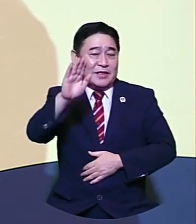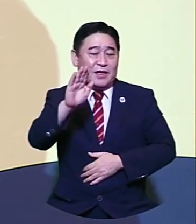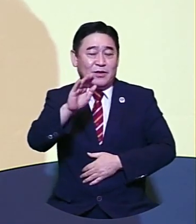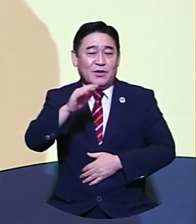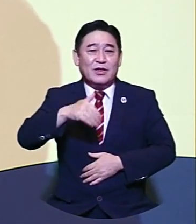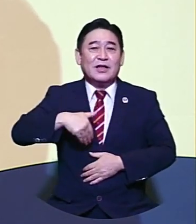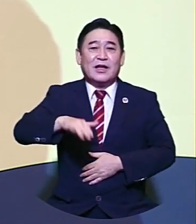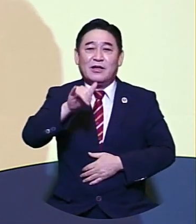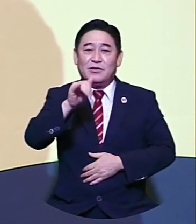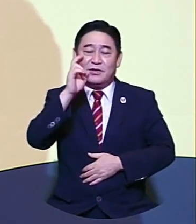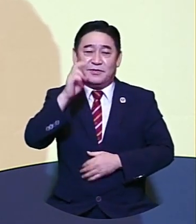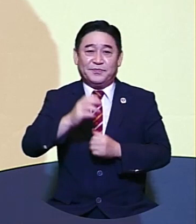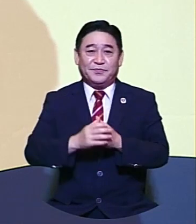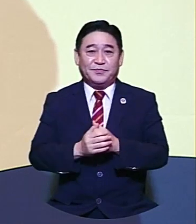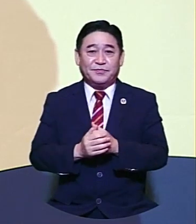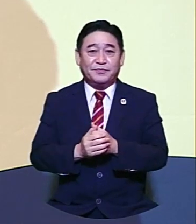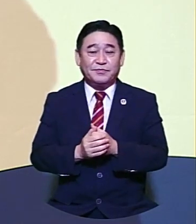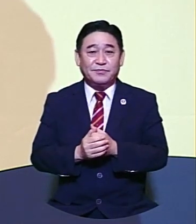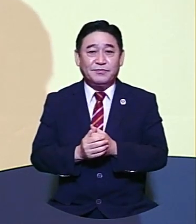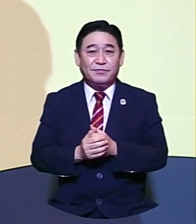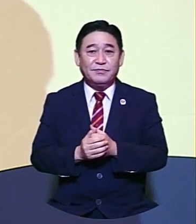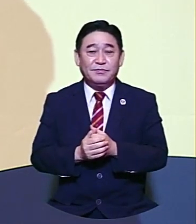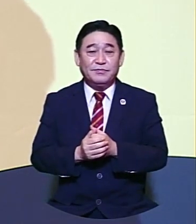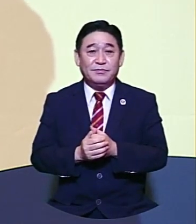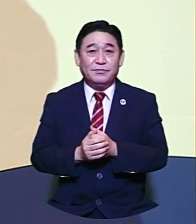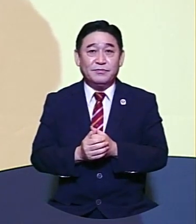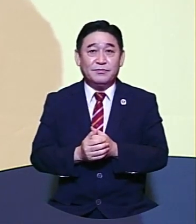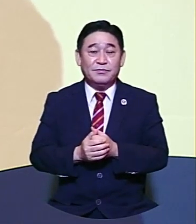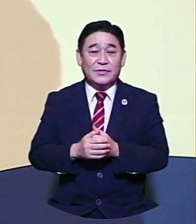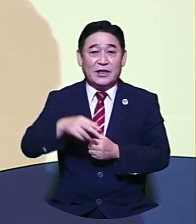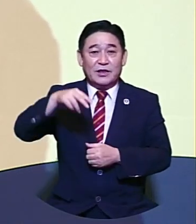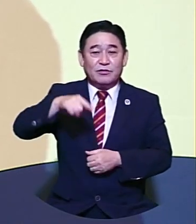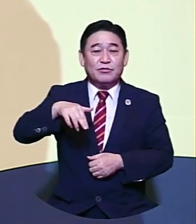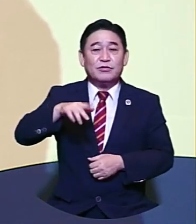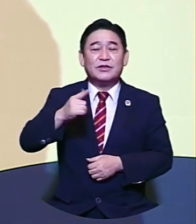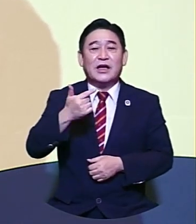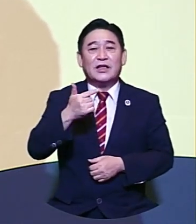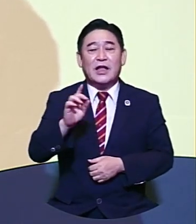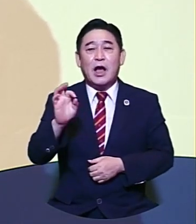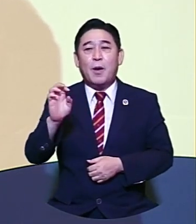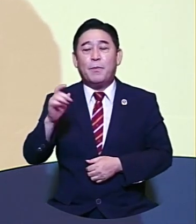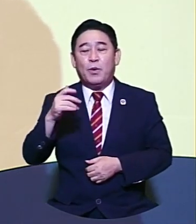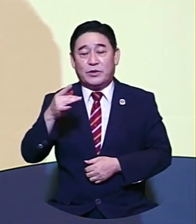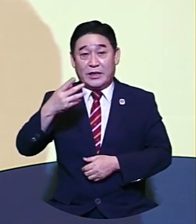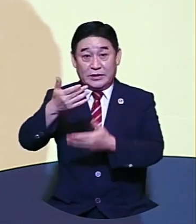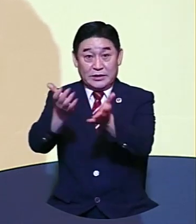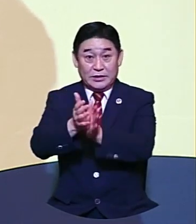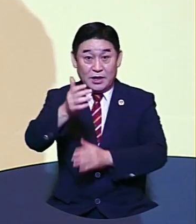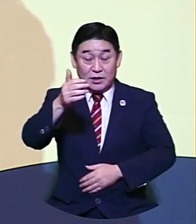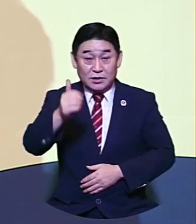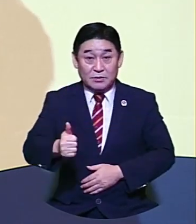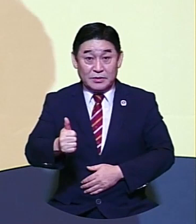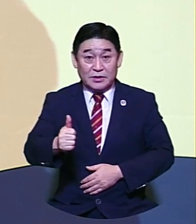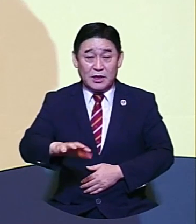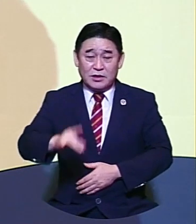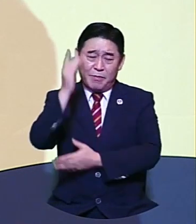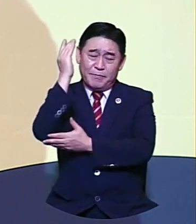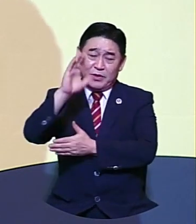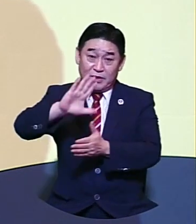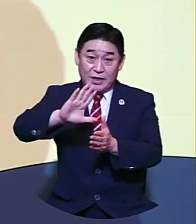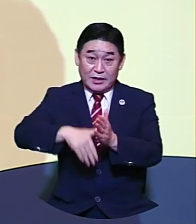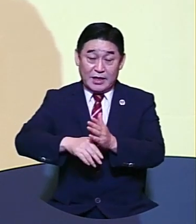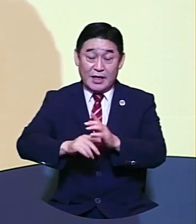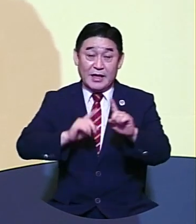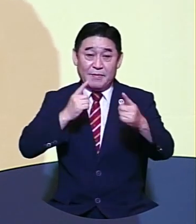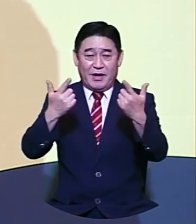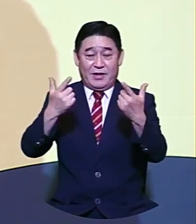environment-friendly, inclusive future for everyone. As Chairperson Susanna Moorhead of OECD DAC has